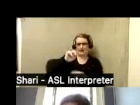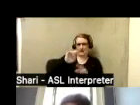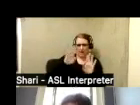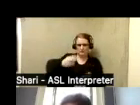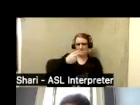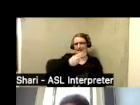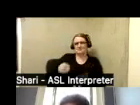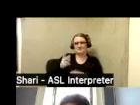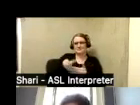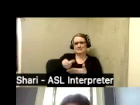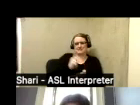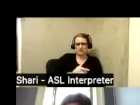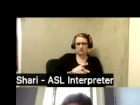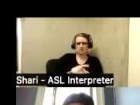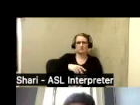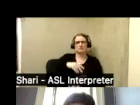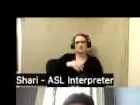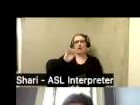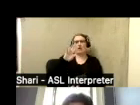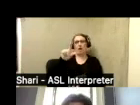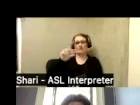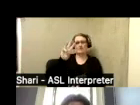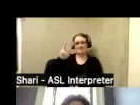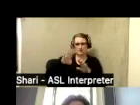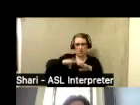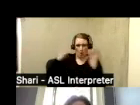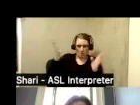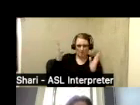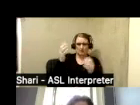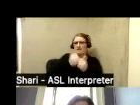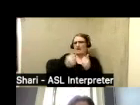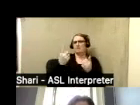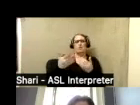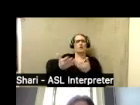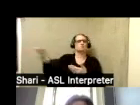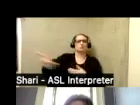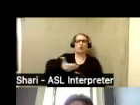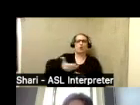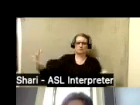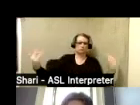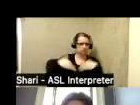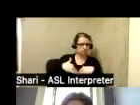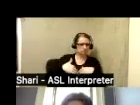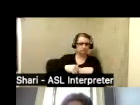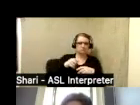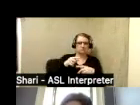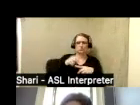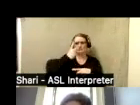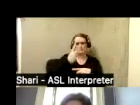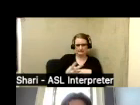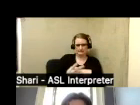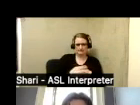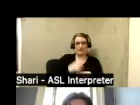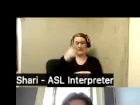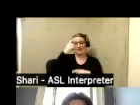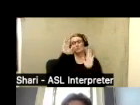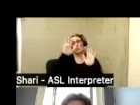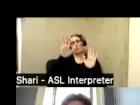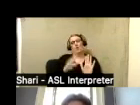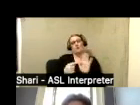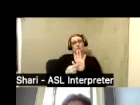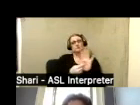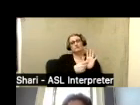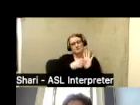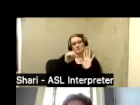and the gallery's open to the public, so everyone is welcome to attend. I think it's a beautiful illustration of productive circulation,